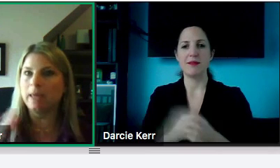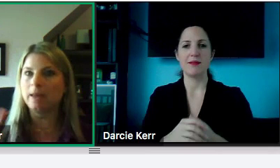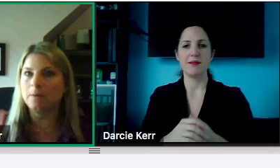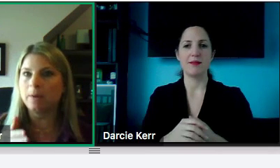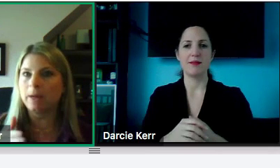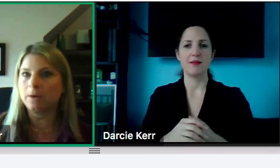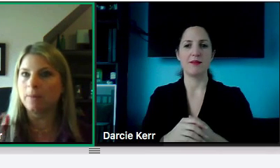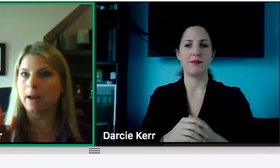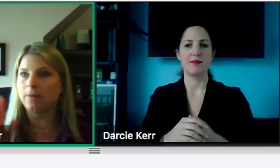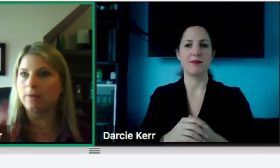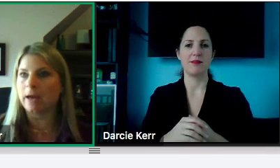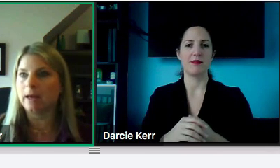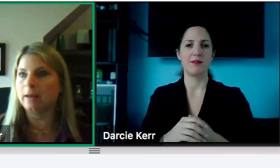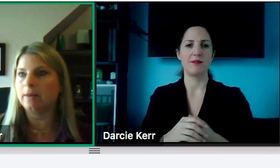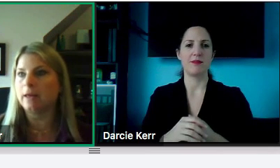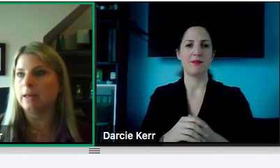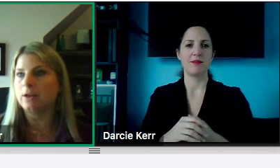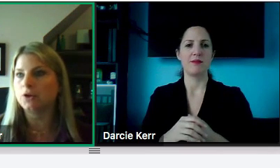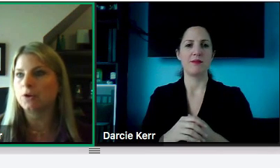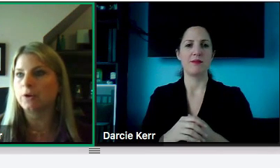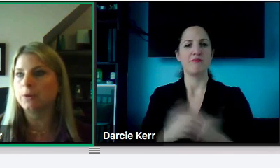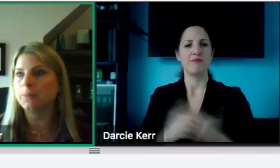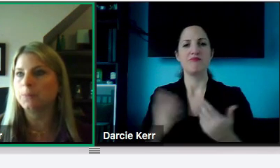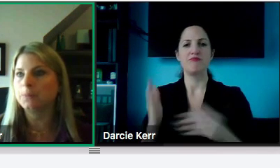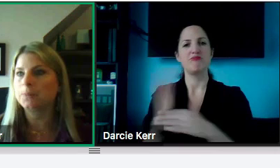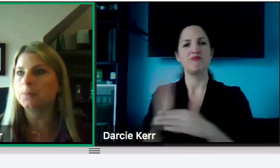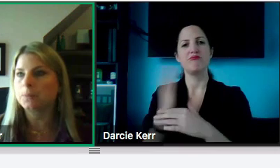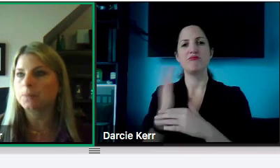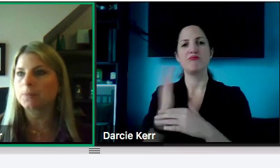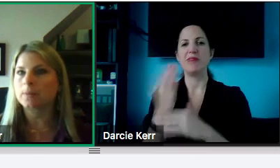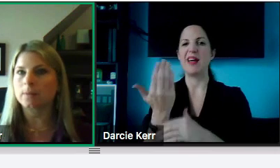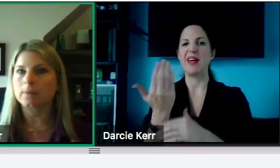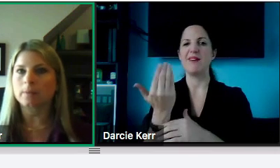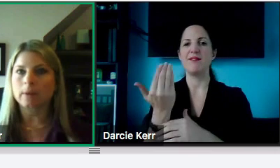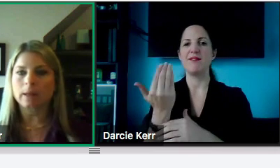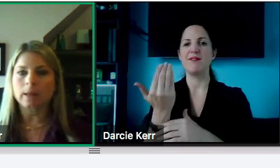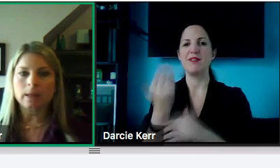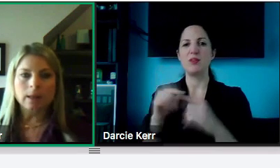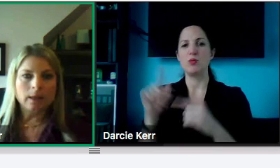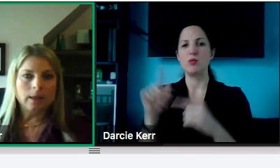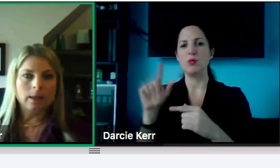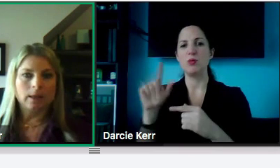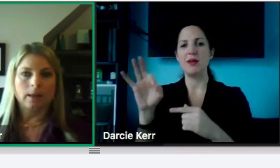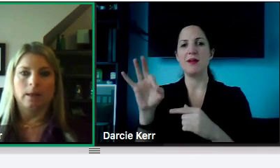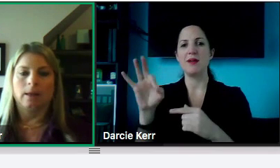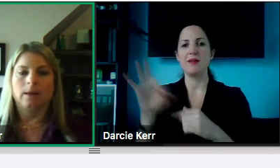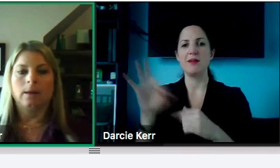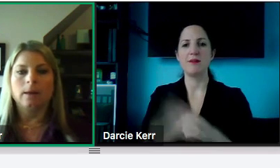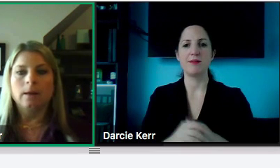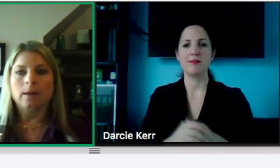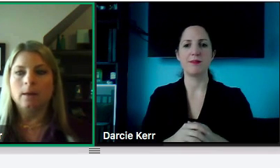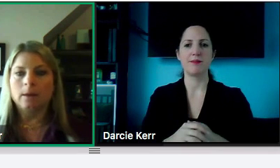So in around that age group.